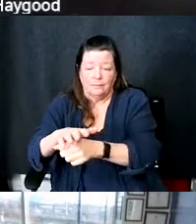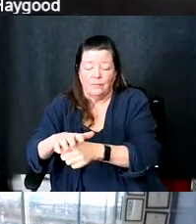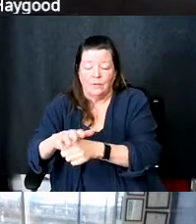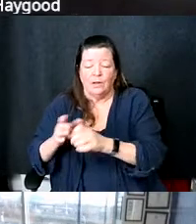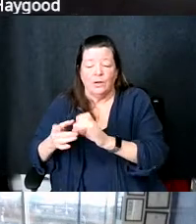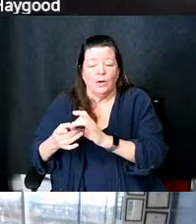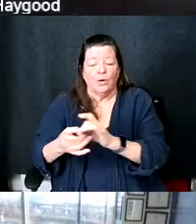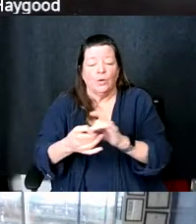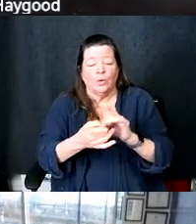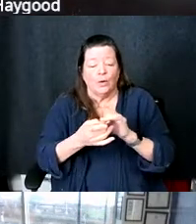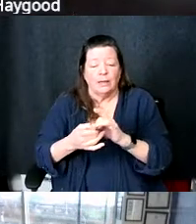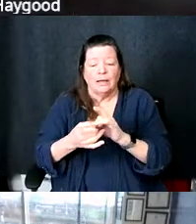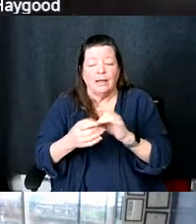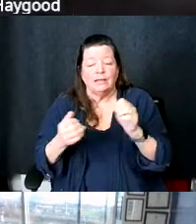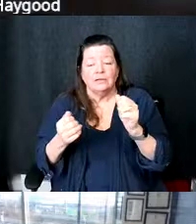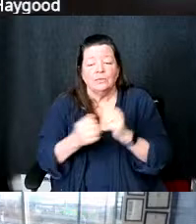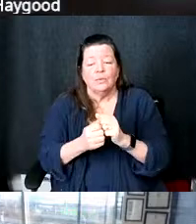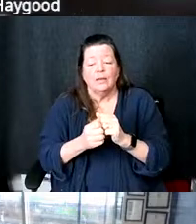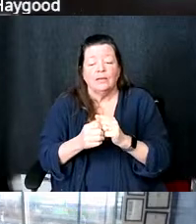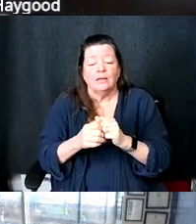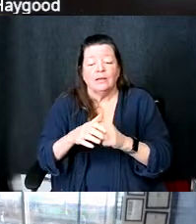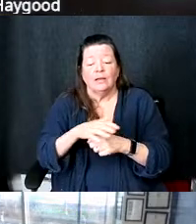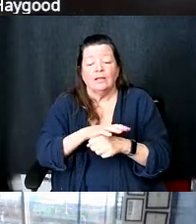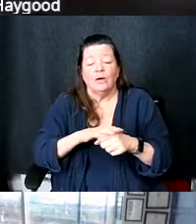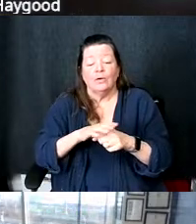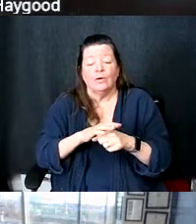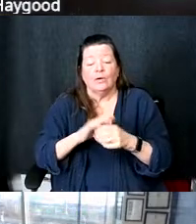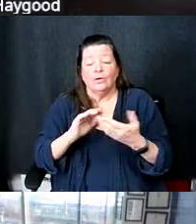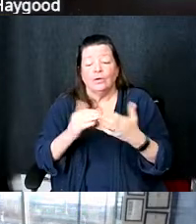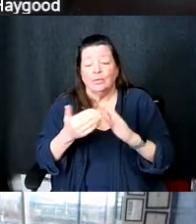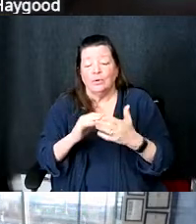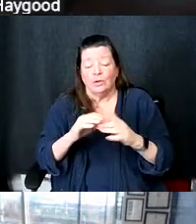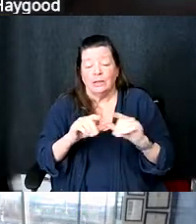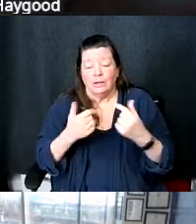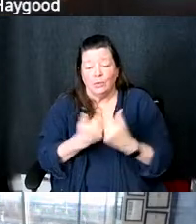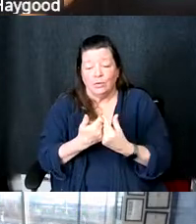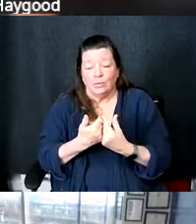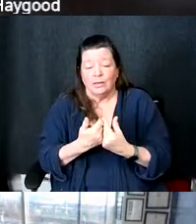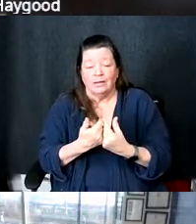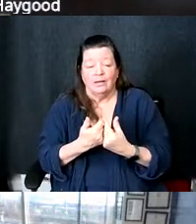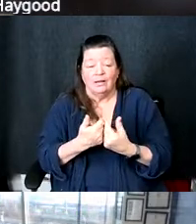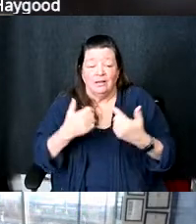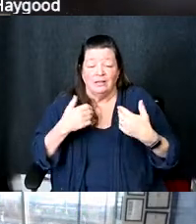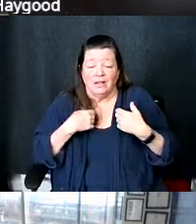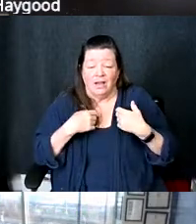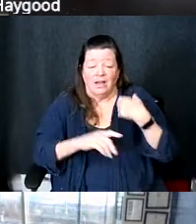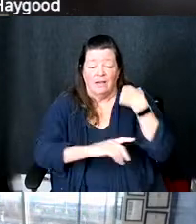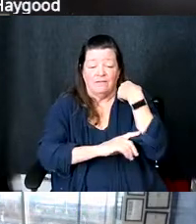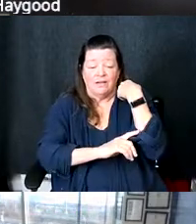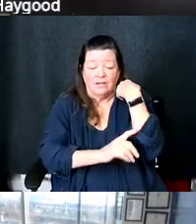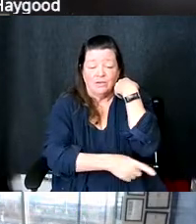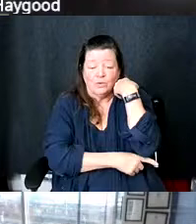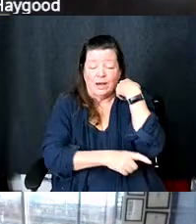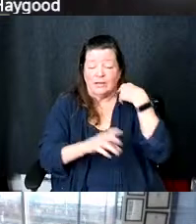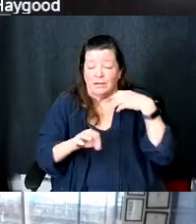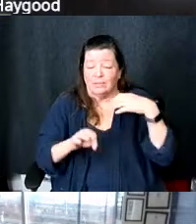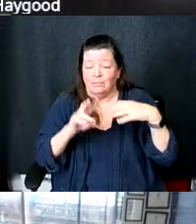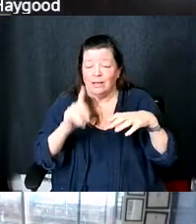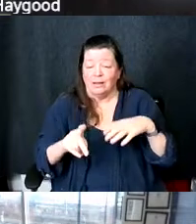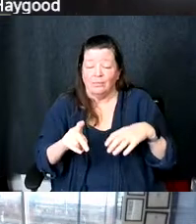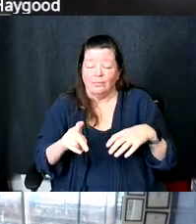coordinates with local community groups, right? And have trash pickups. Or I've seen on